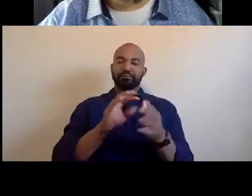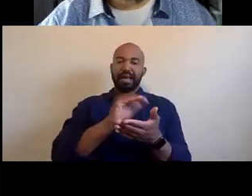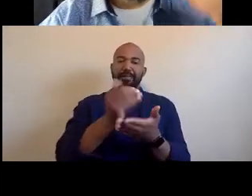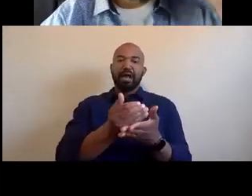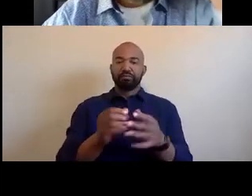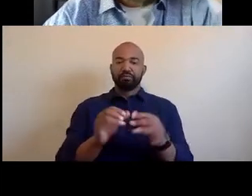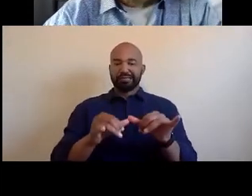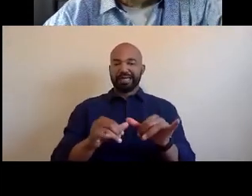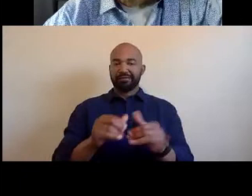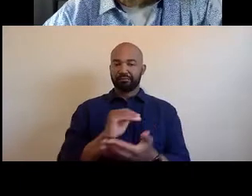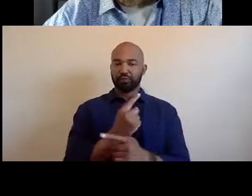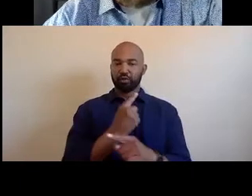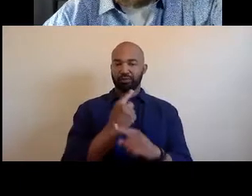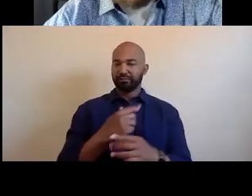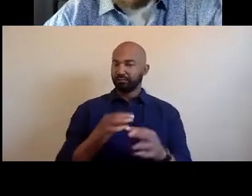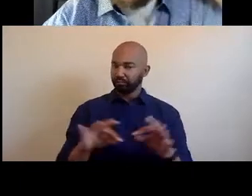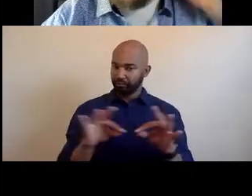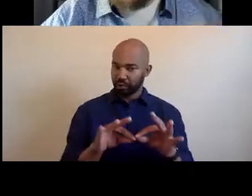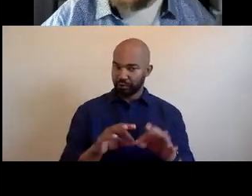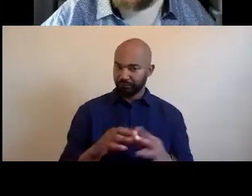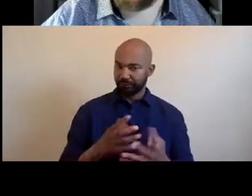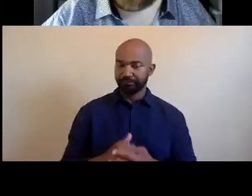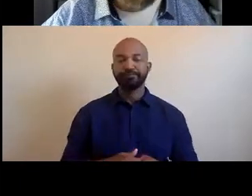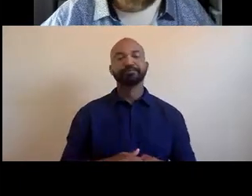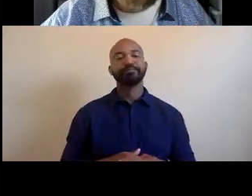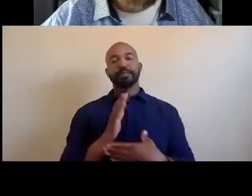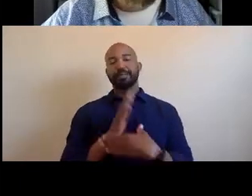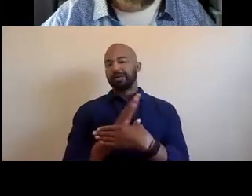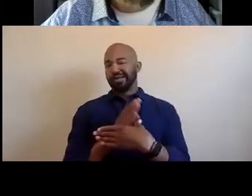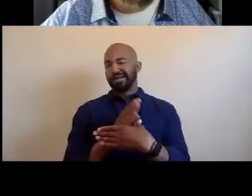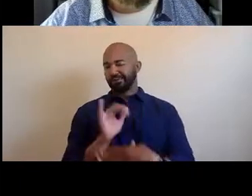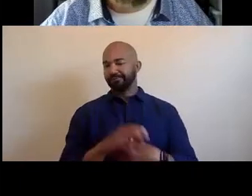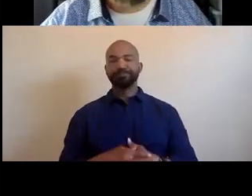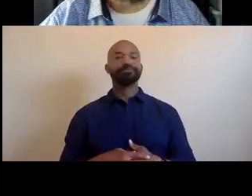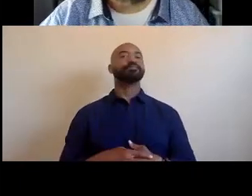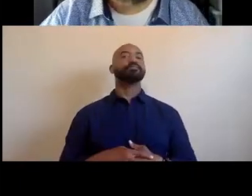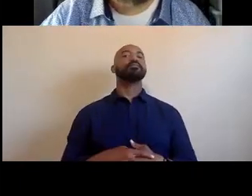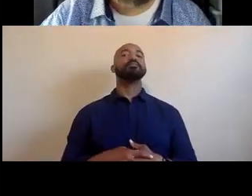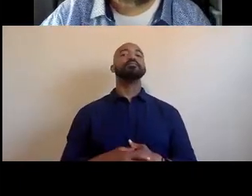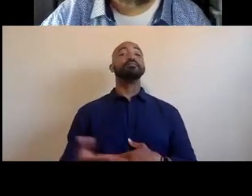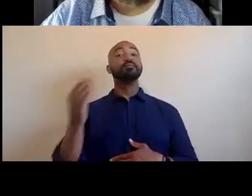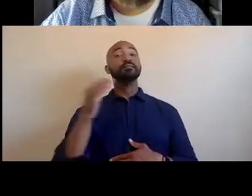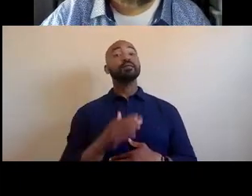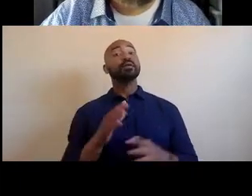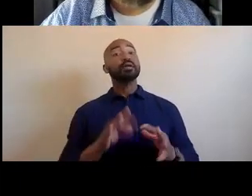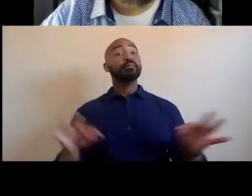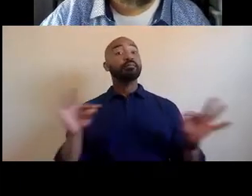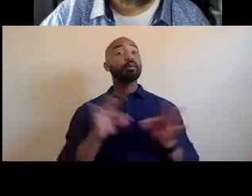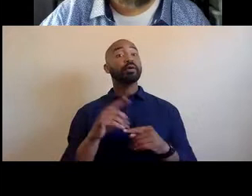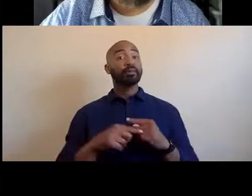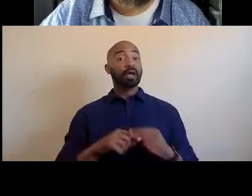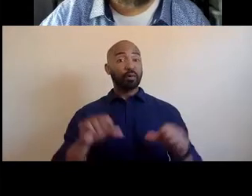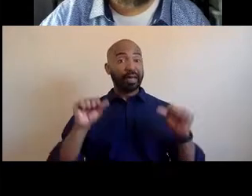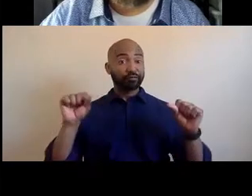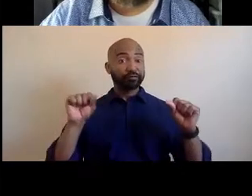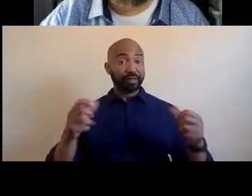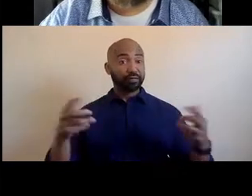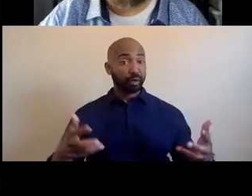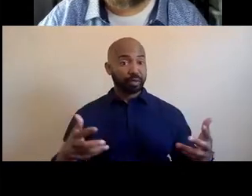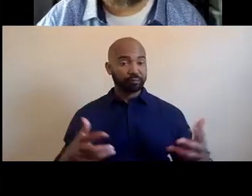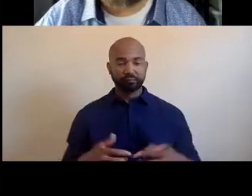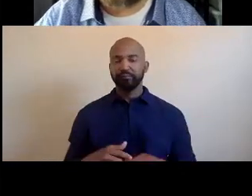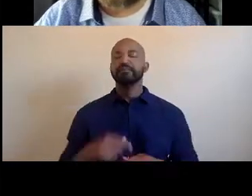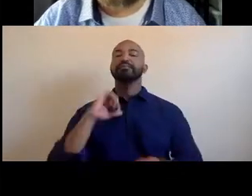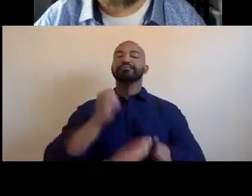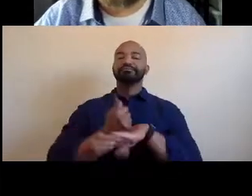So what are our options for exercise? Again, we're looking at creating a routine or a pattern in our life. And one thing that I